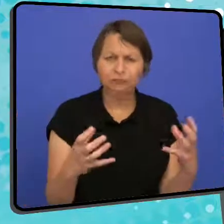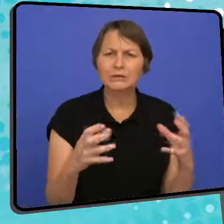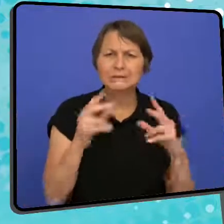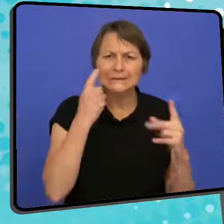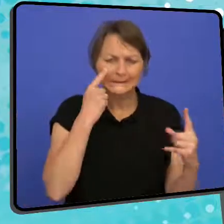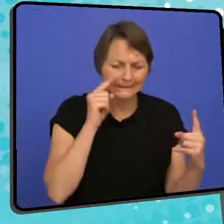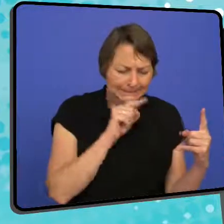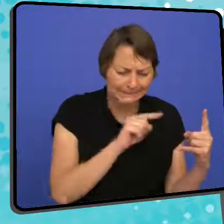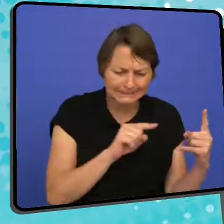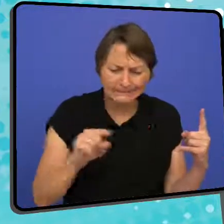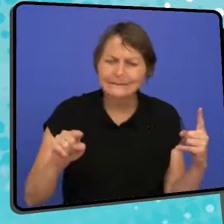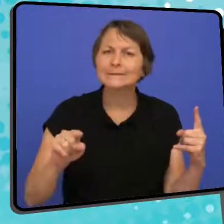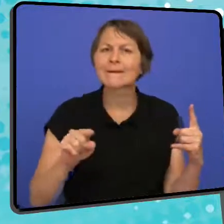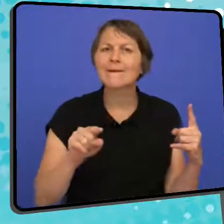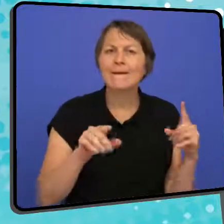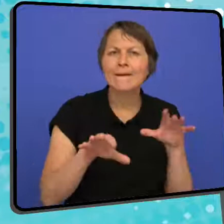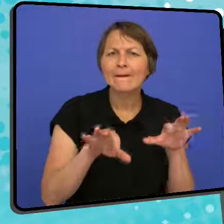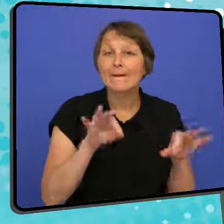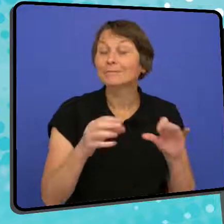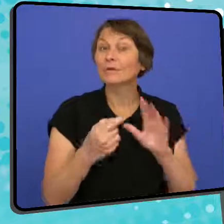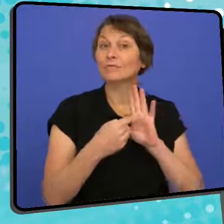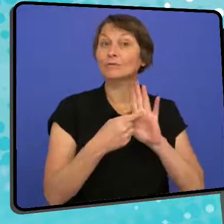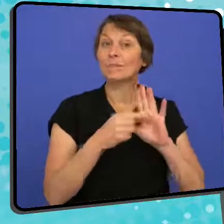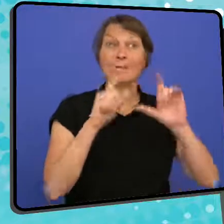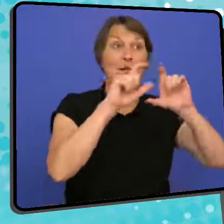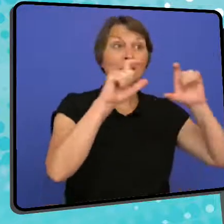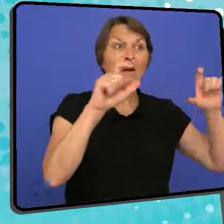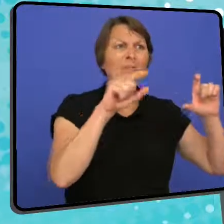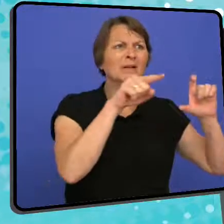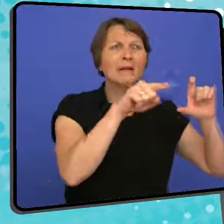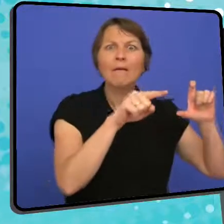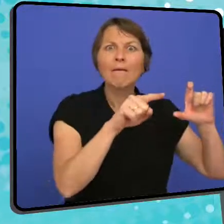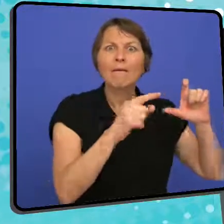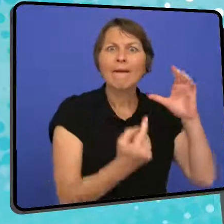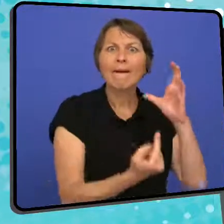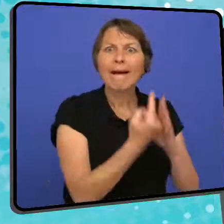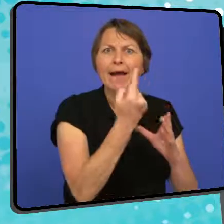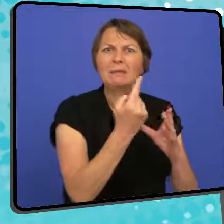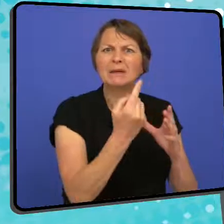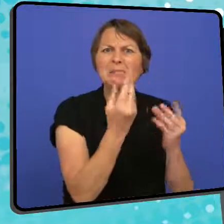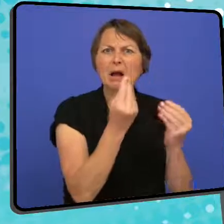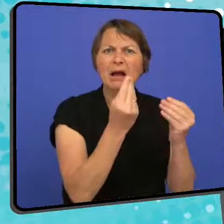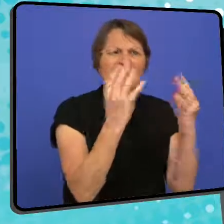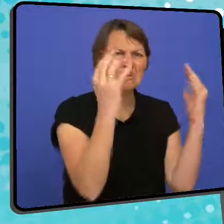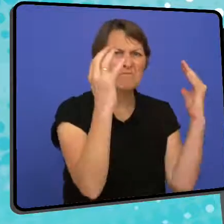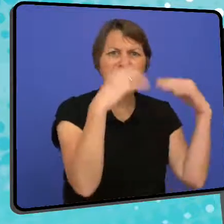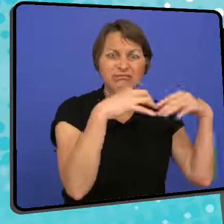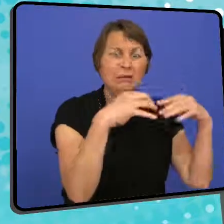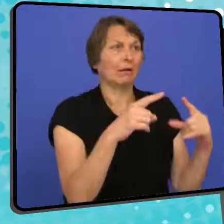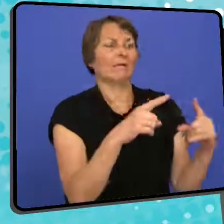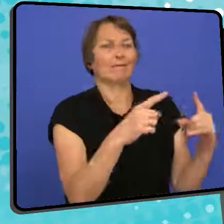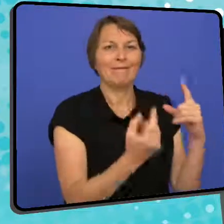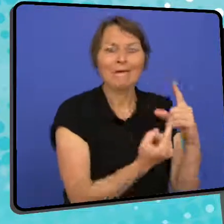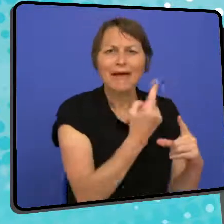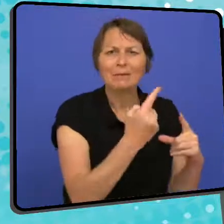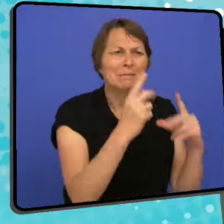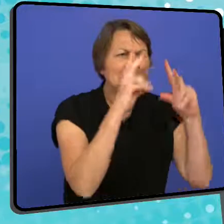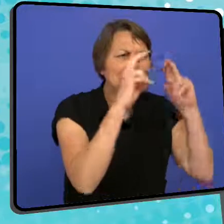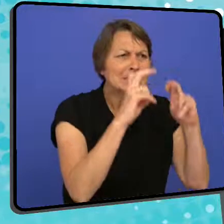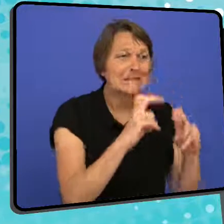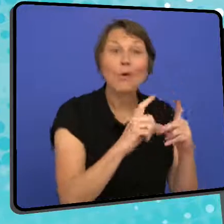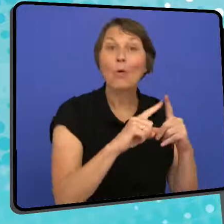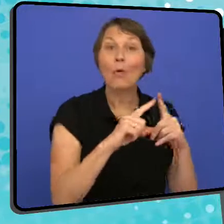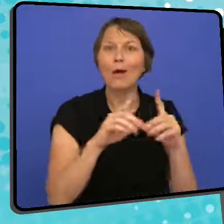discovering why do firms effectively go bankrupt or they continue to grow. So all these kinds of time